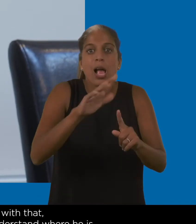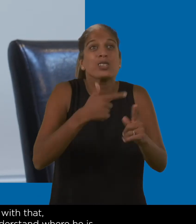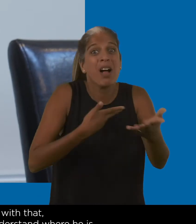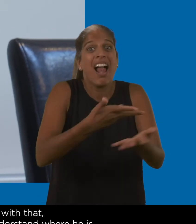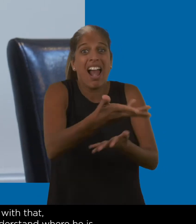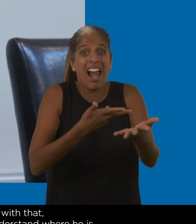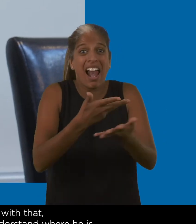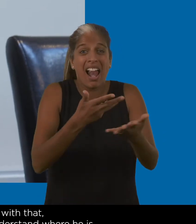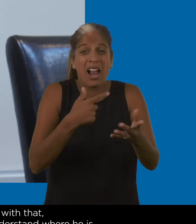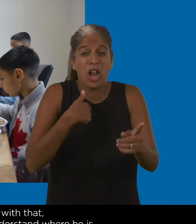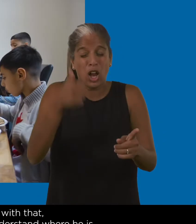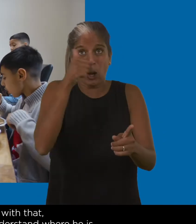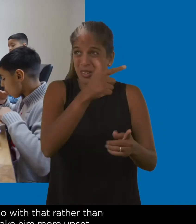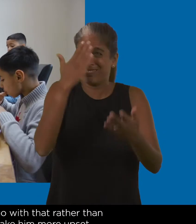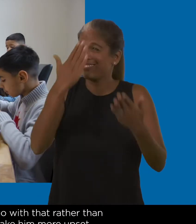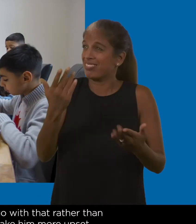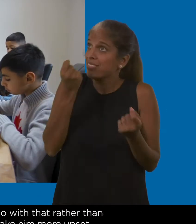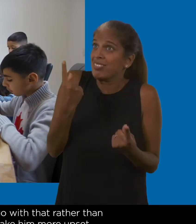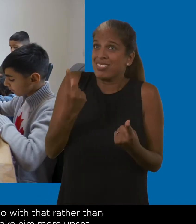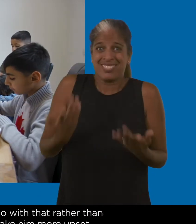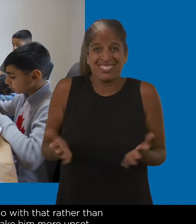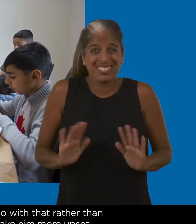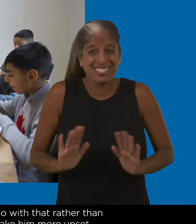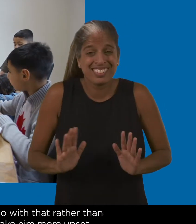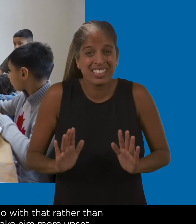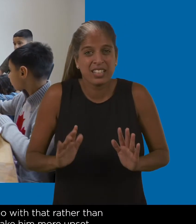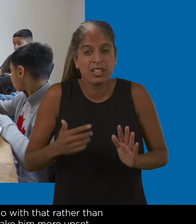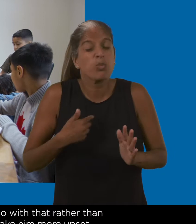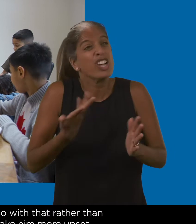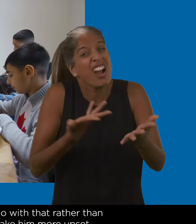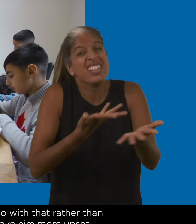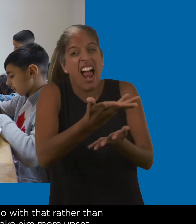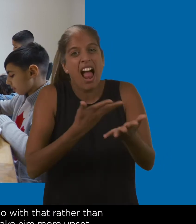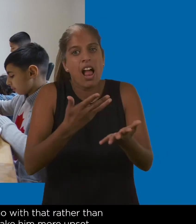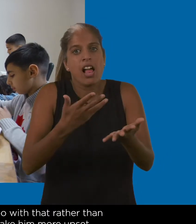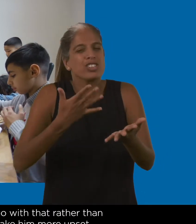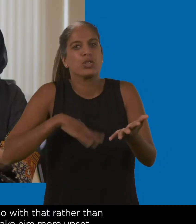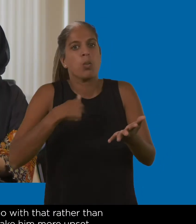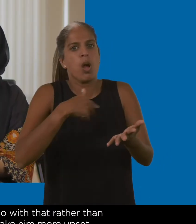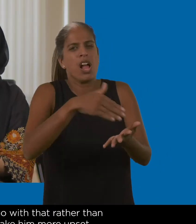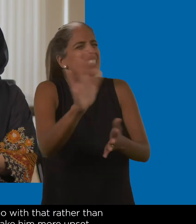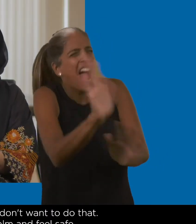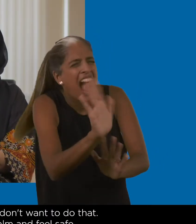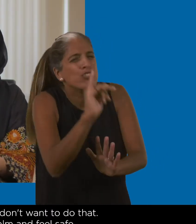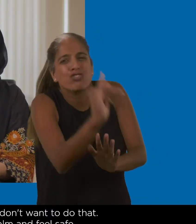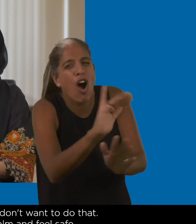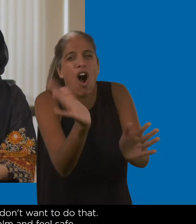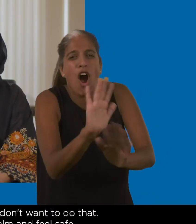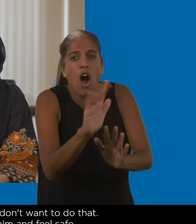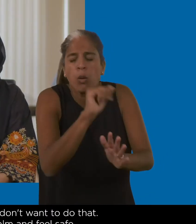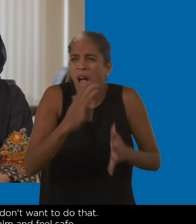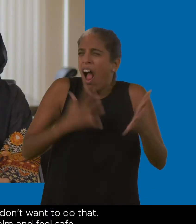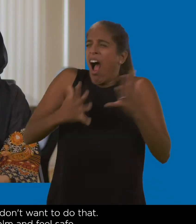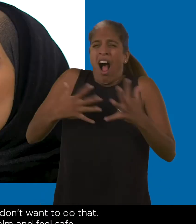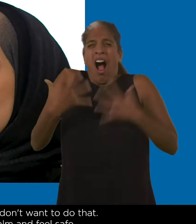we know he doesn't understand where he is, and we'll just accept that and go with that rather than correct him, because that will make him more upset, frustrated